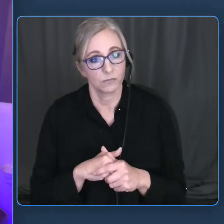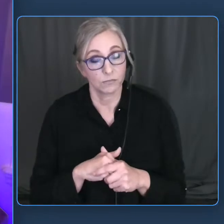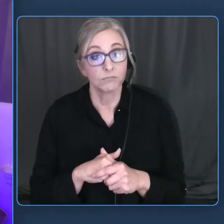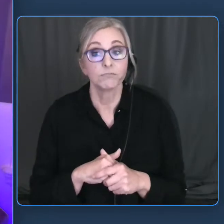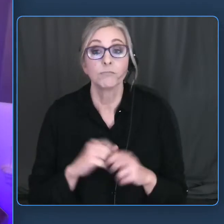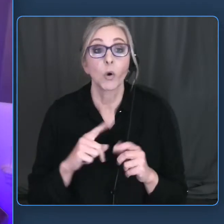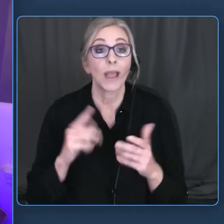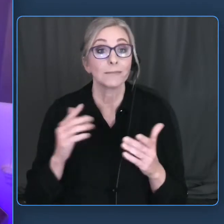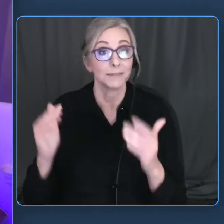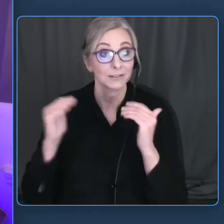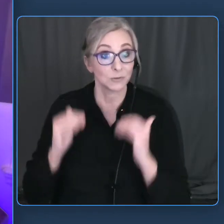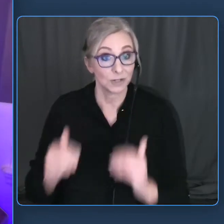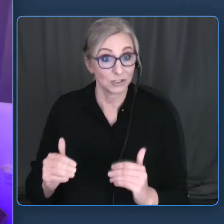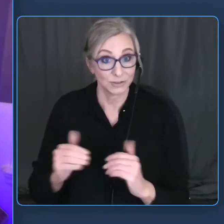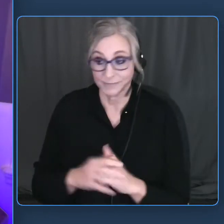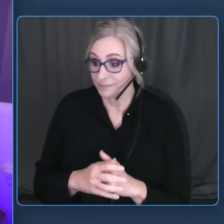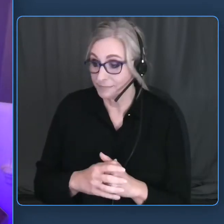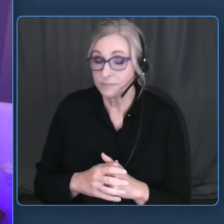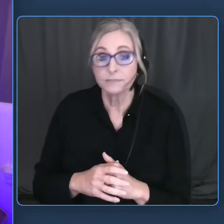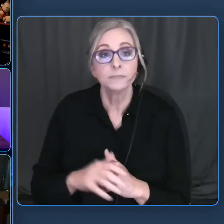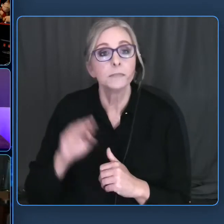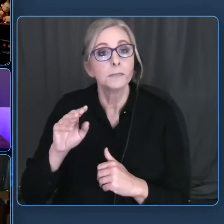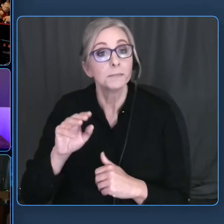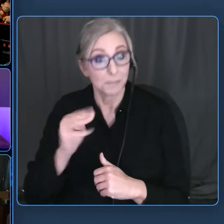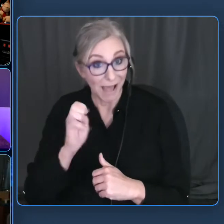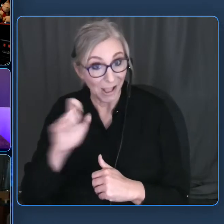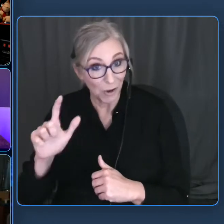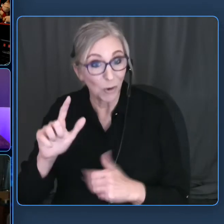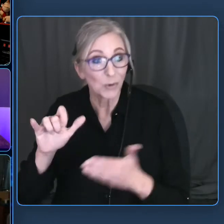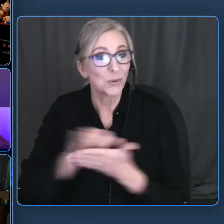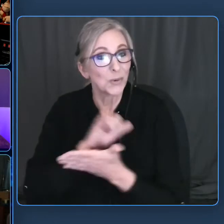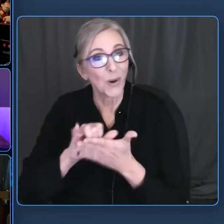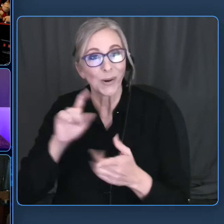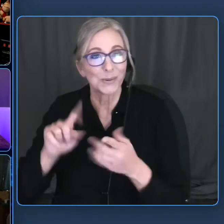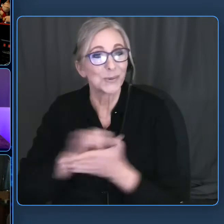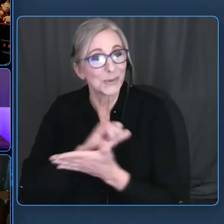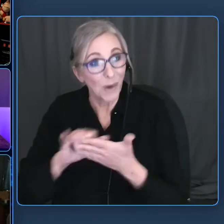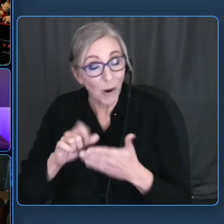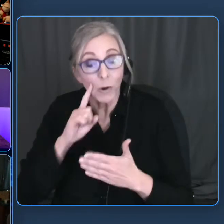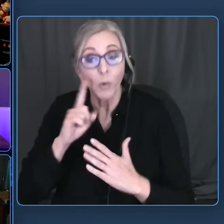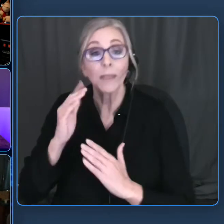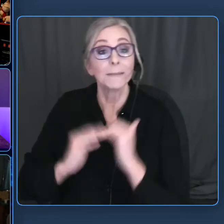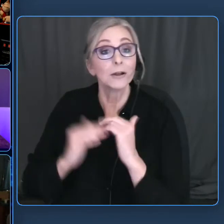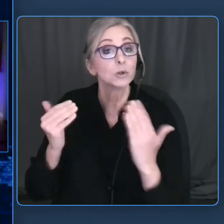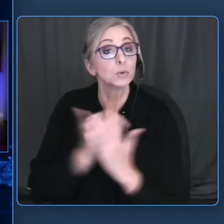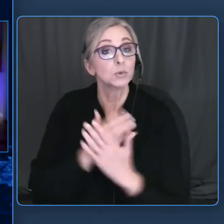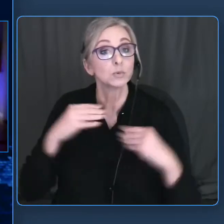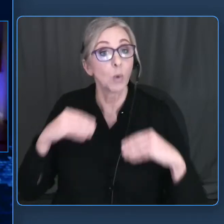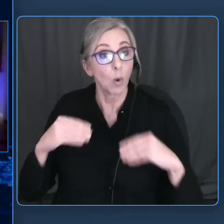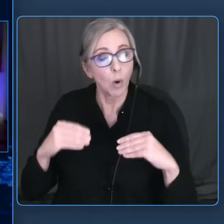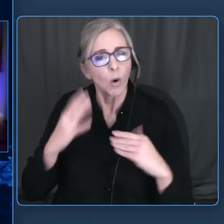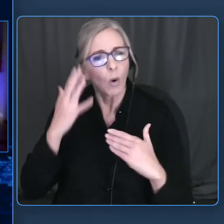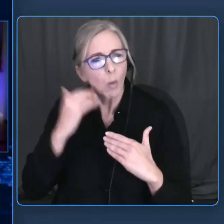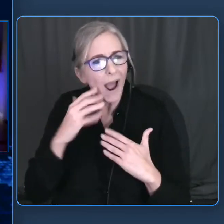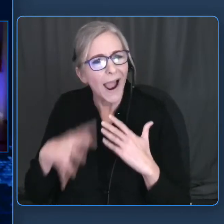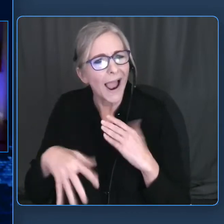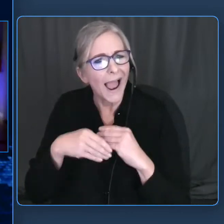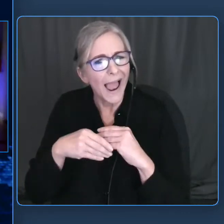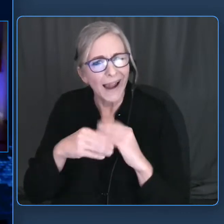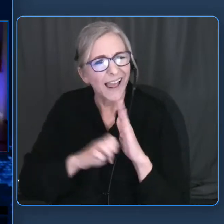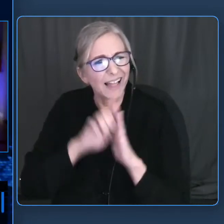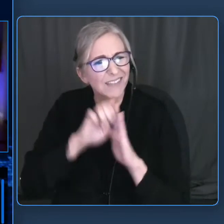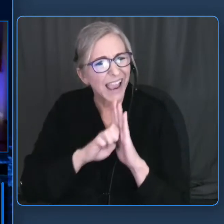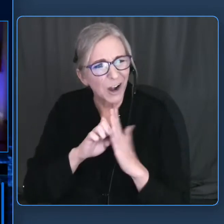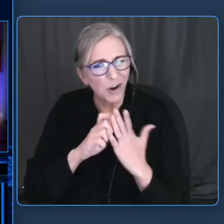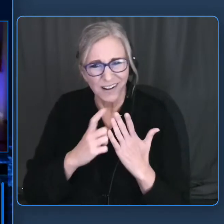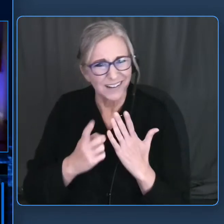All right, let's go to the next question. Michael Kaufer from New York, New York. When they build a new store, why do they add an elevator?